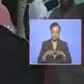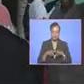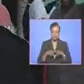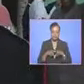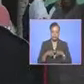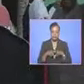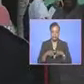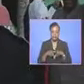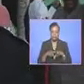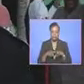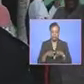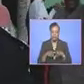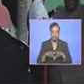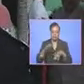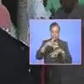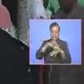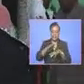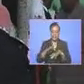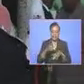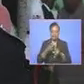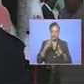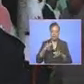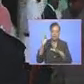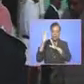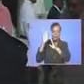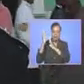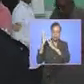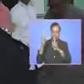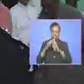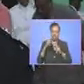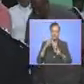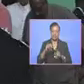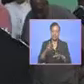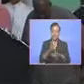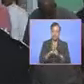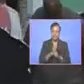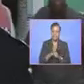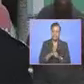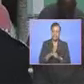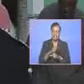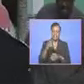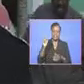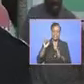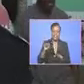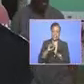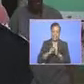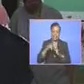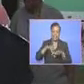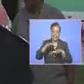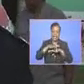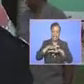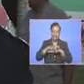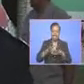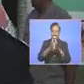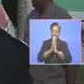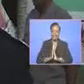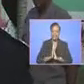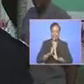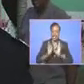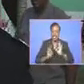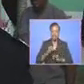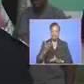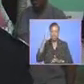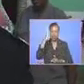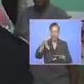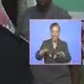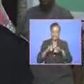must be sent from the sending state, that is the Bahamas, to the receiving state, in this instance England, asking if they would accept the